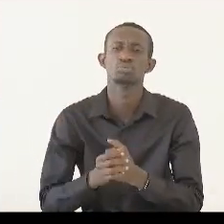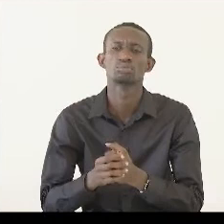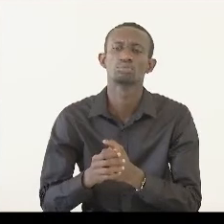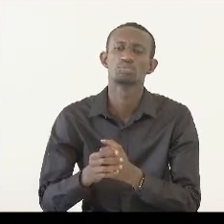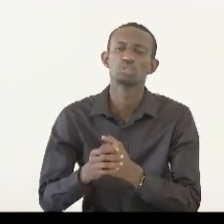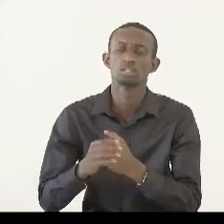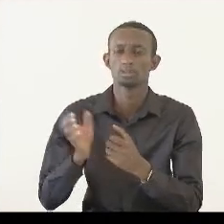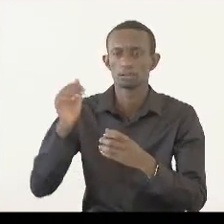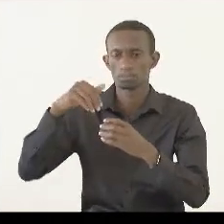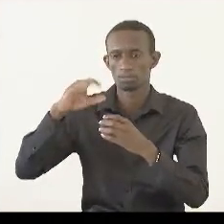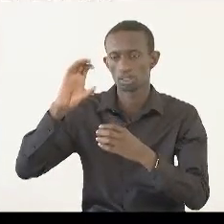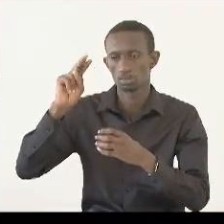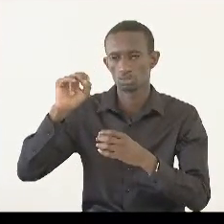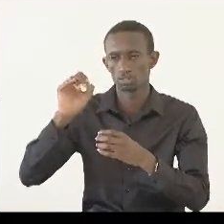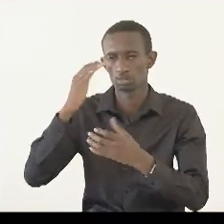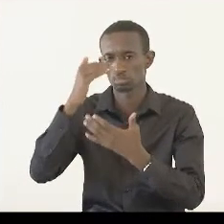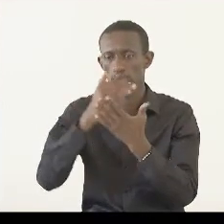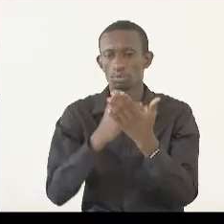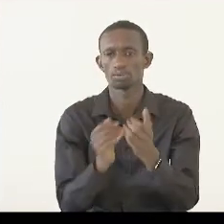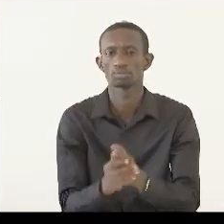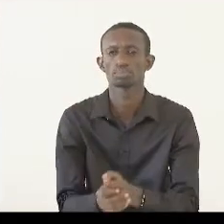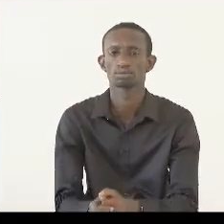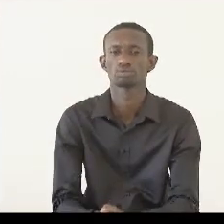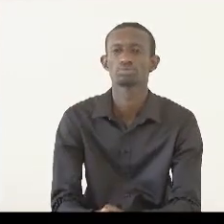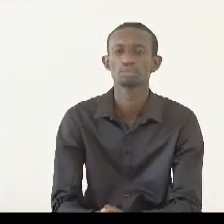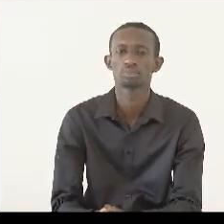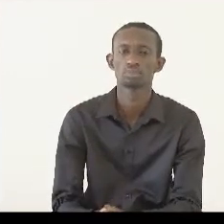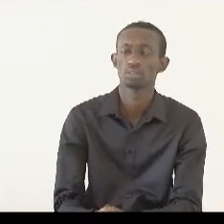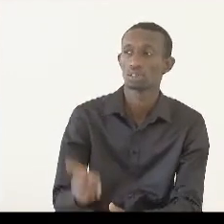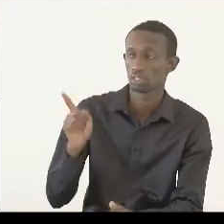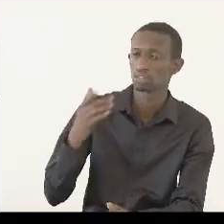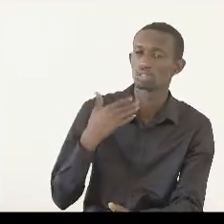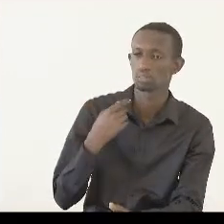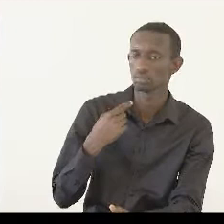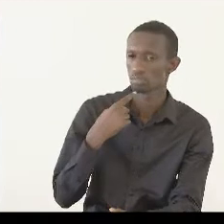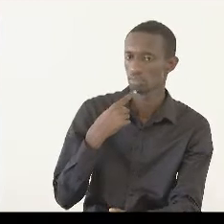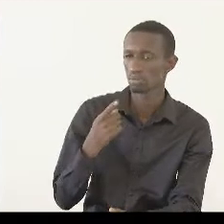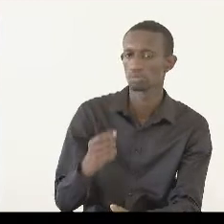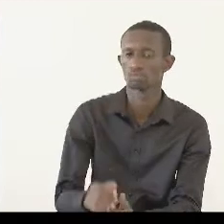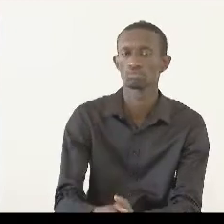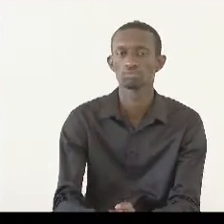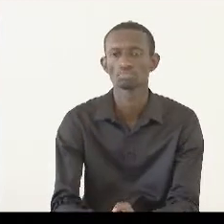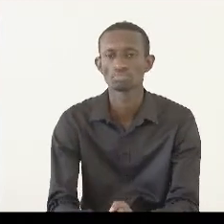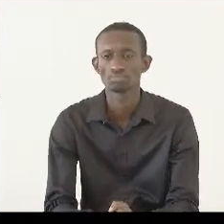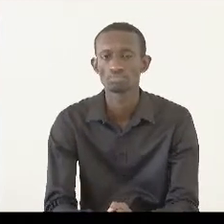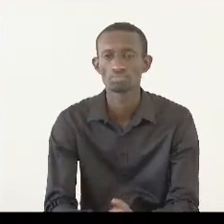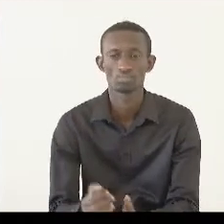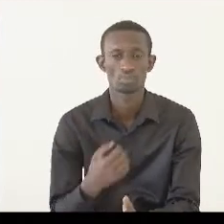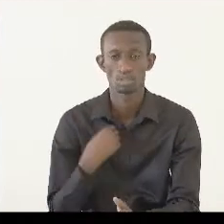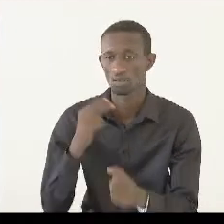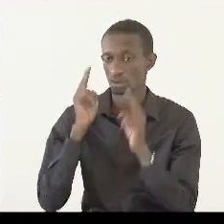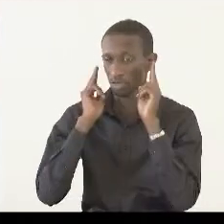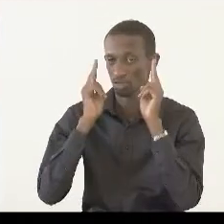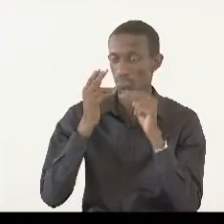the carboxylic acids. So this is something that I wanted us to discuss once again. I hope you have taken